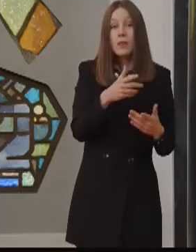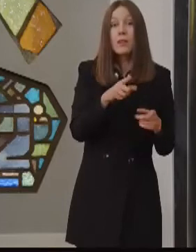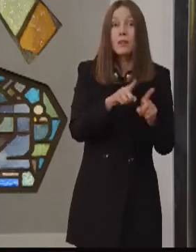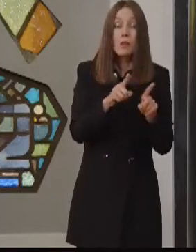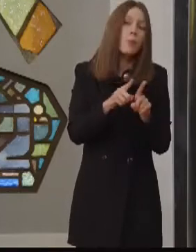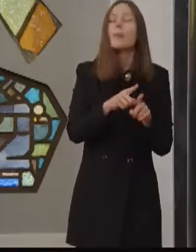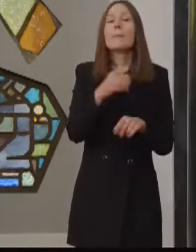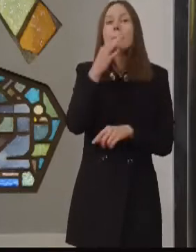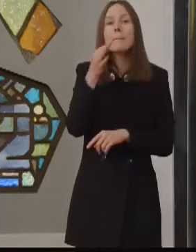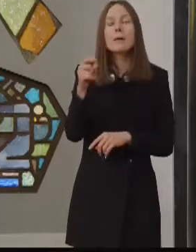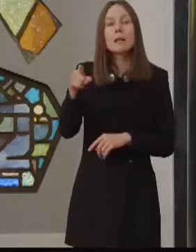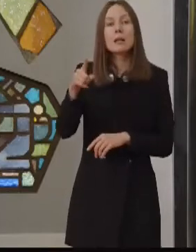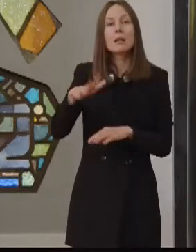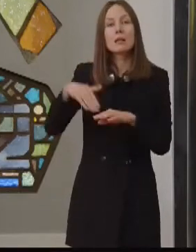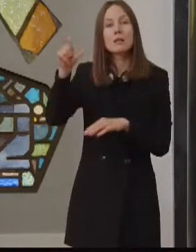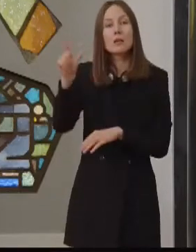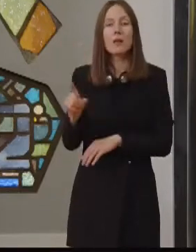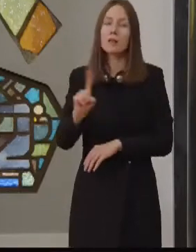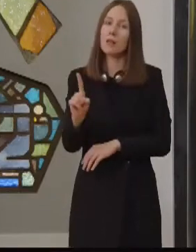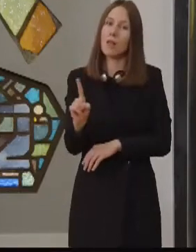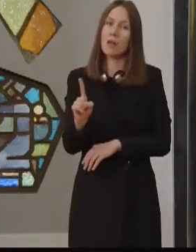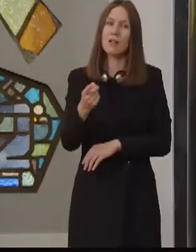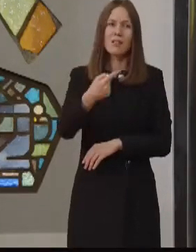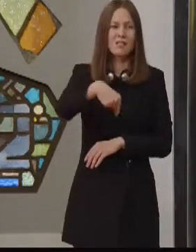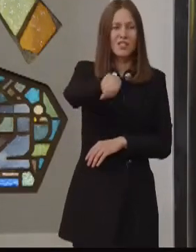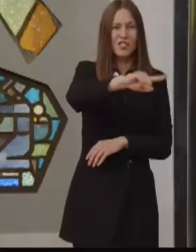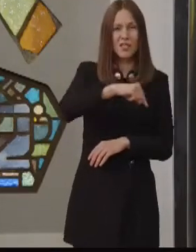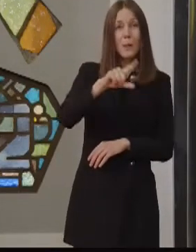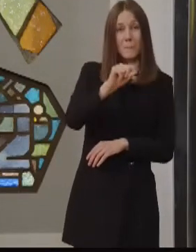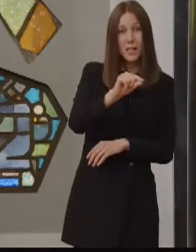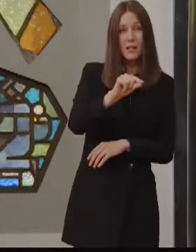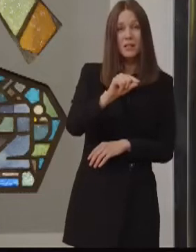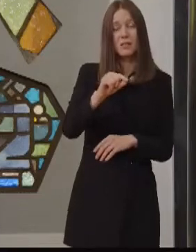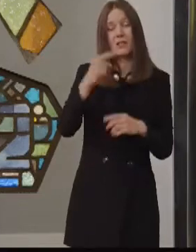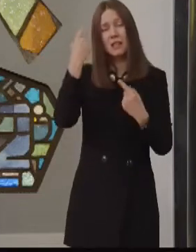this will be expressed by the voters to the